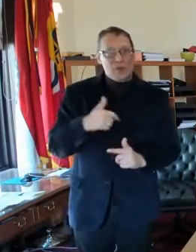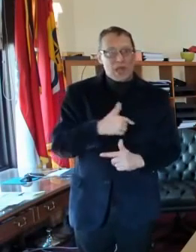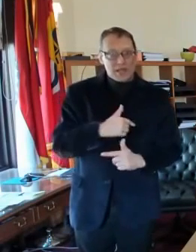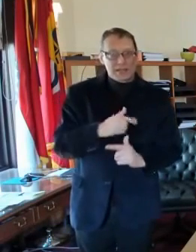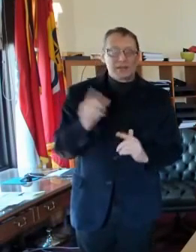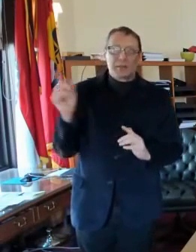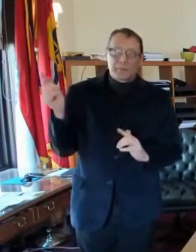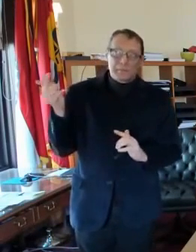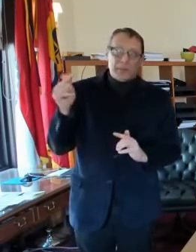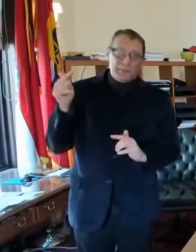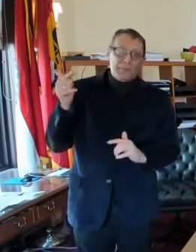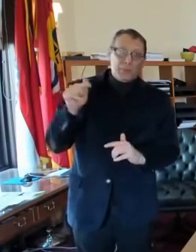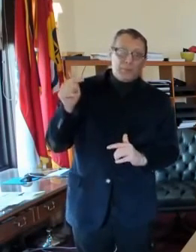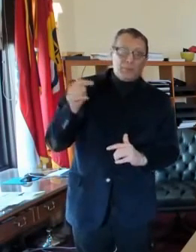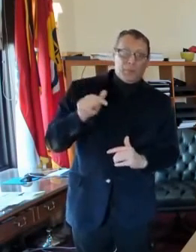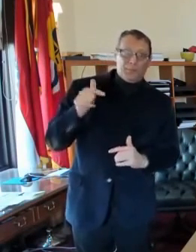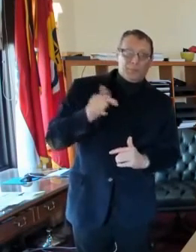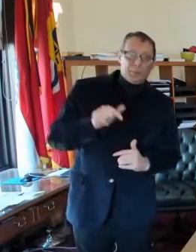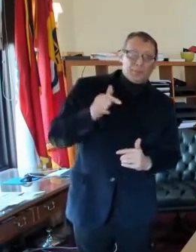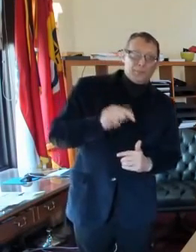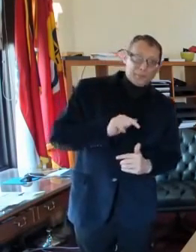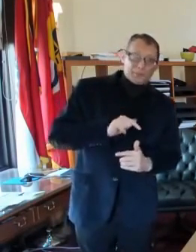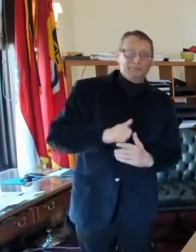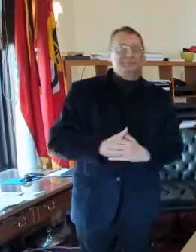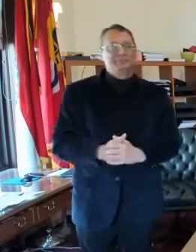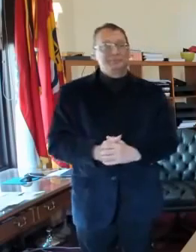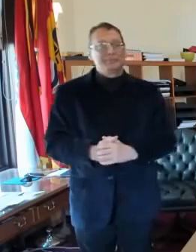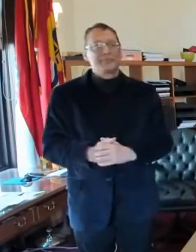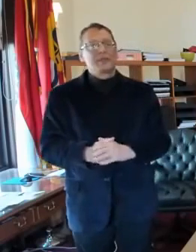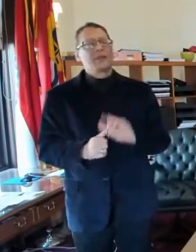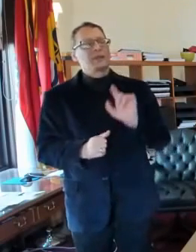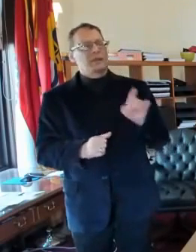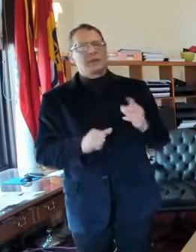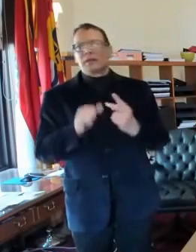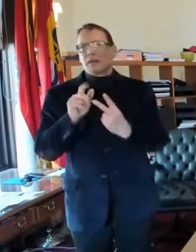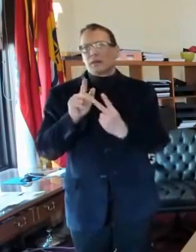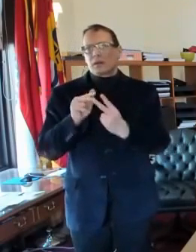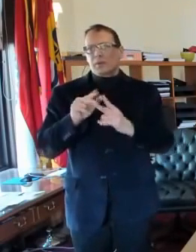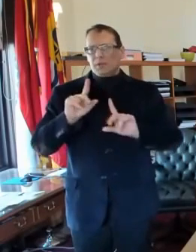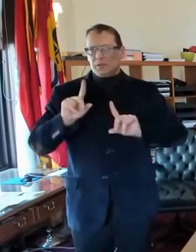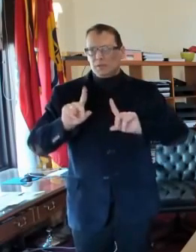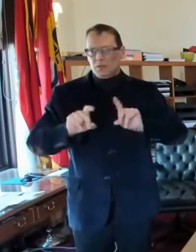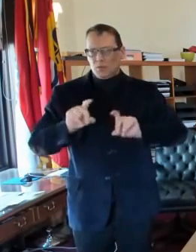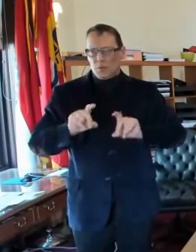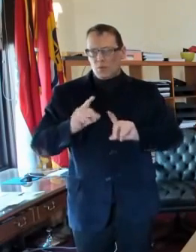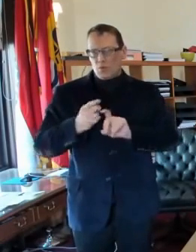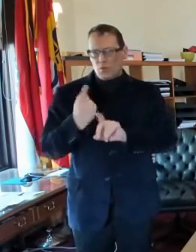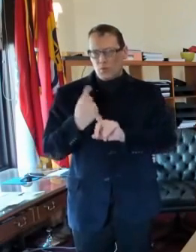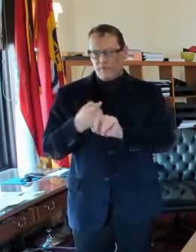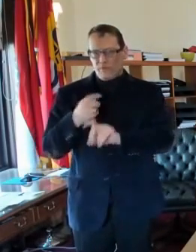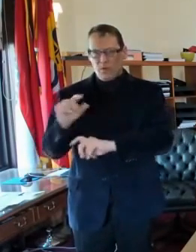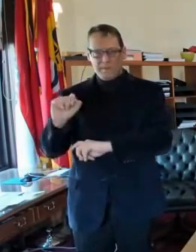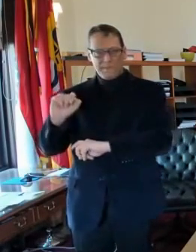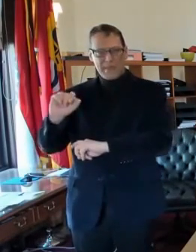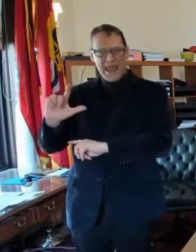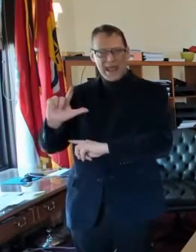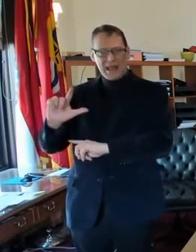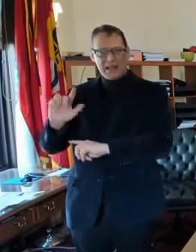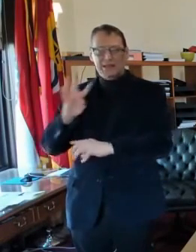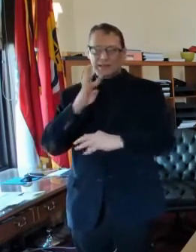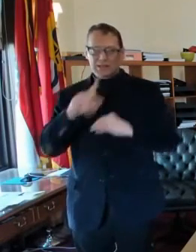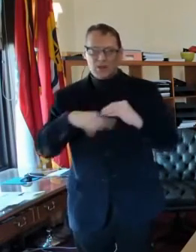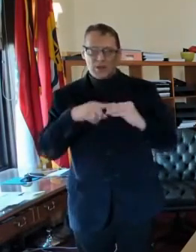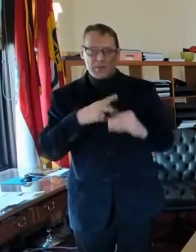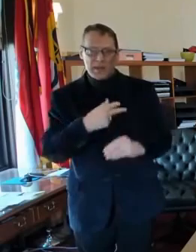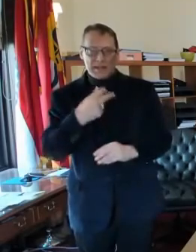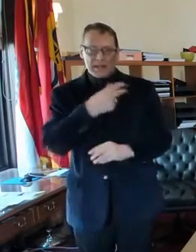to the distribution points. We've had a couple of questions, one from Al, speaking to the vaccination